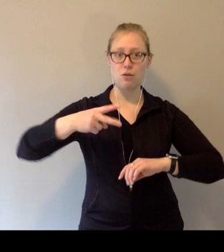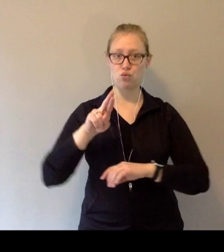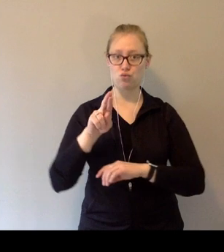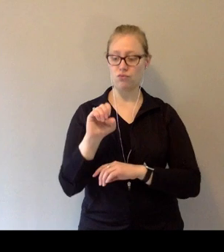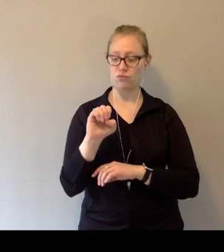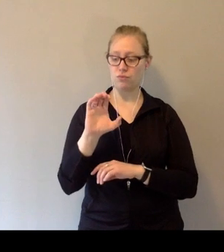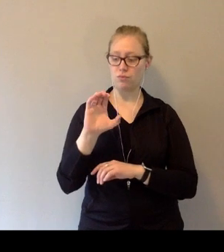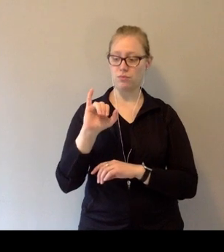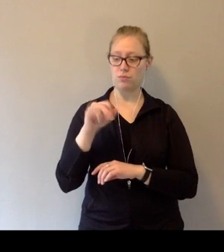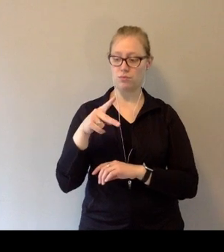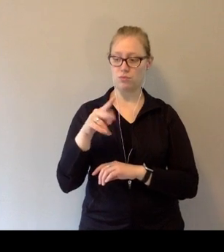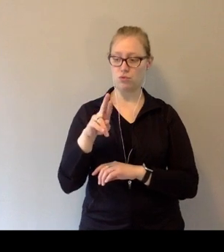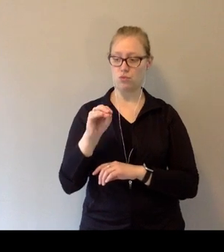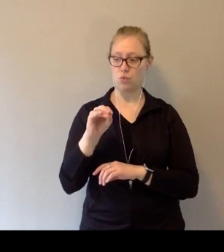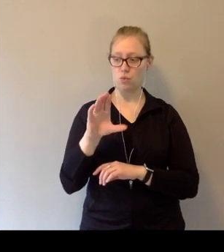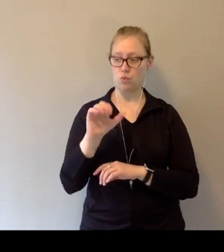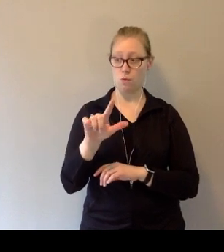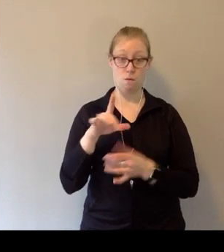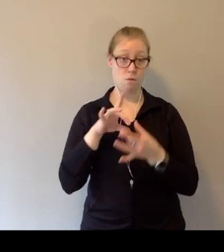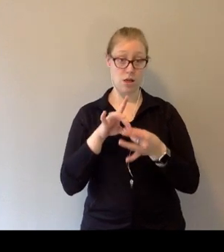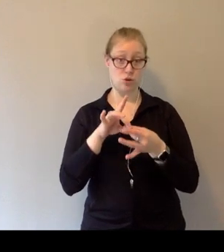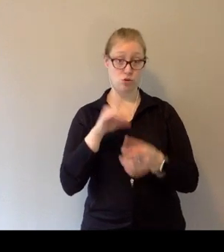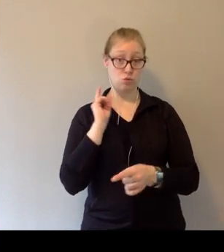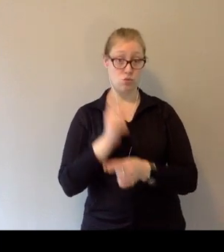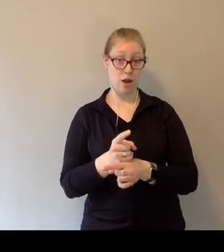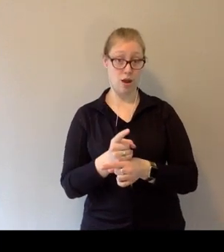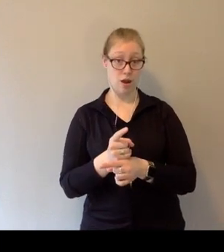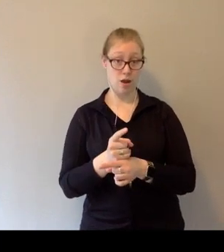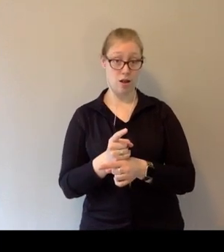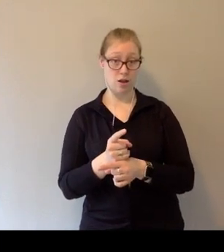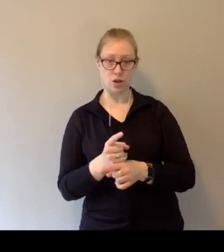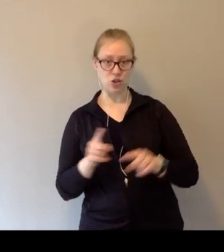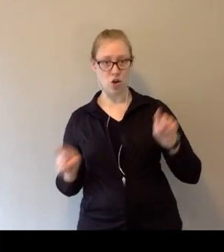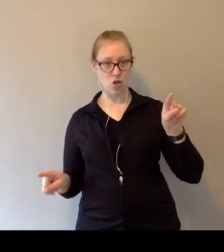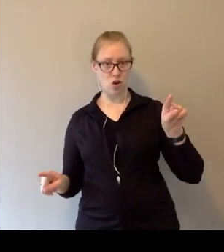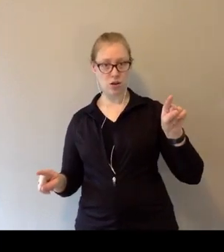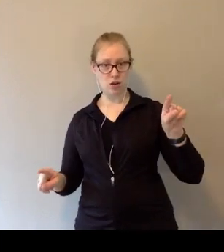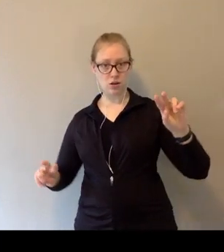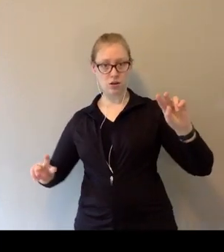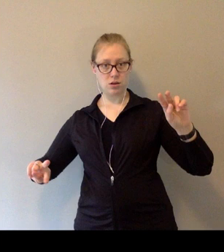tangent of 26.6, the reciprocal is going to be the tangent of